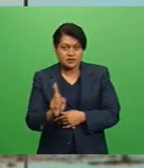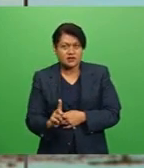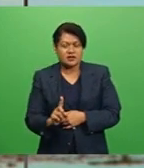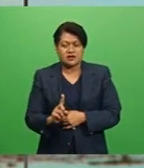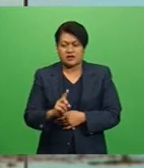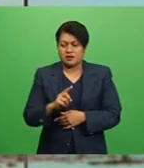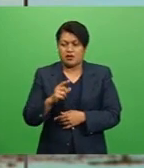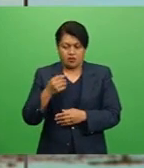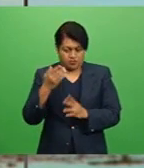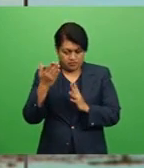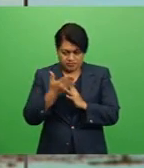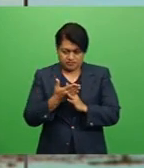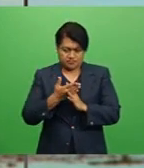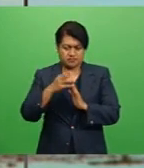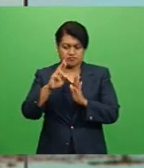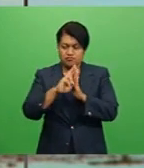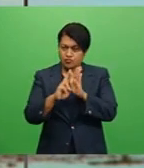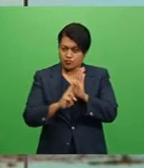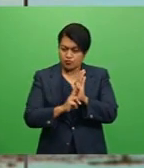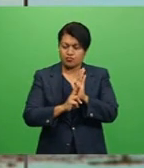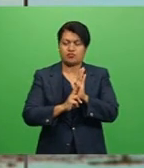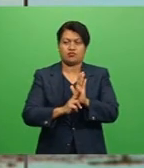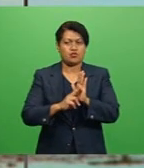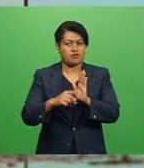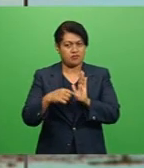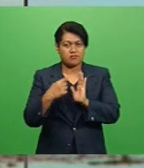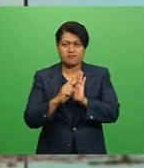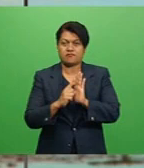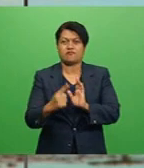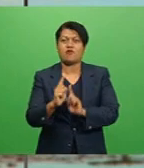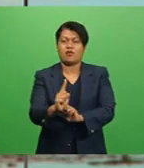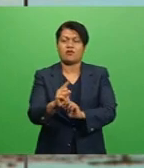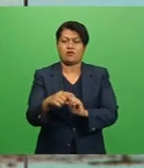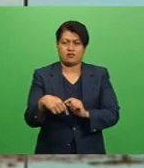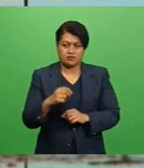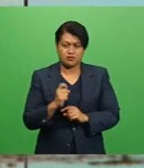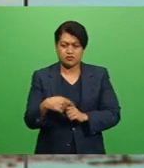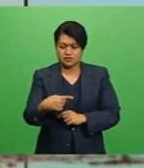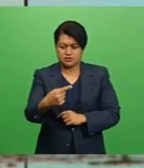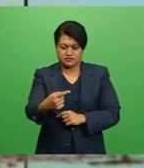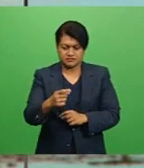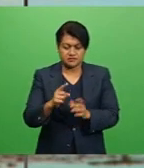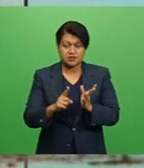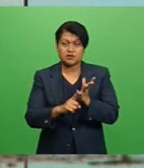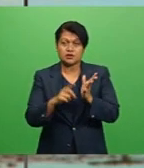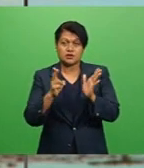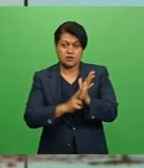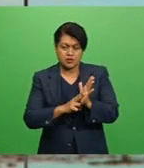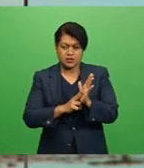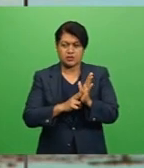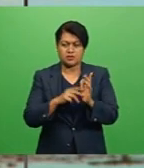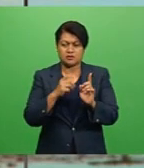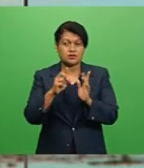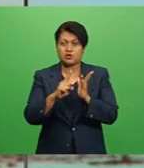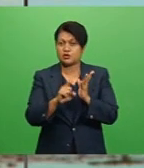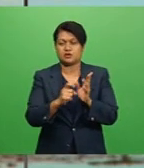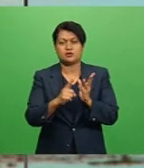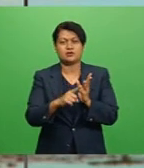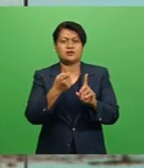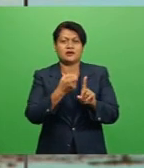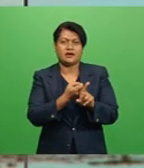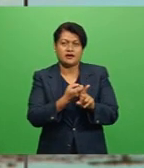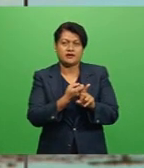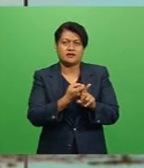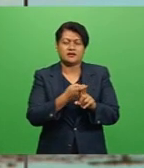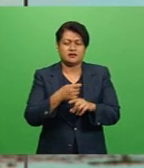protocols. Following the discovery of a more contagious strain of the coronavirus in the United Kingdom, the Health Ministry has completed an extensive